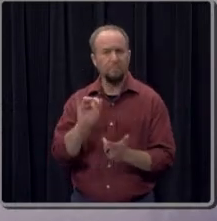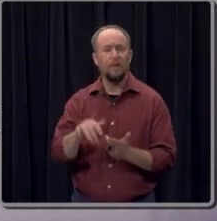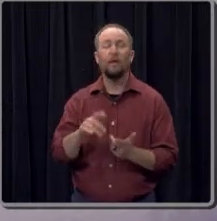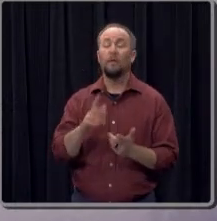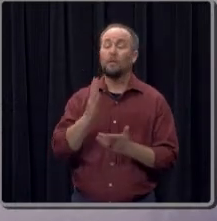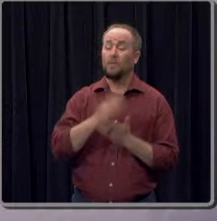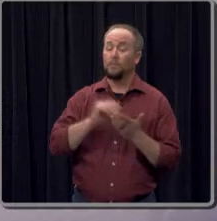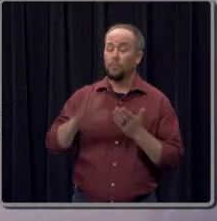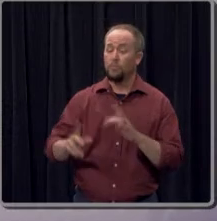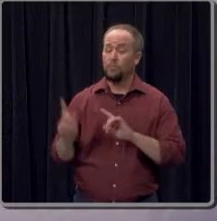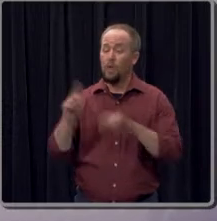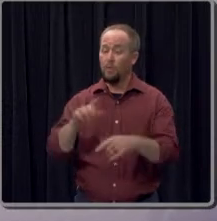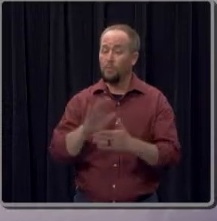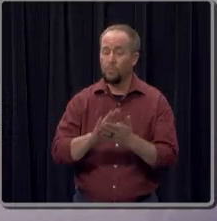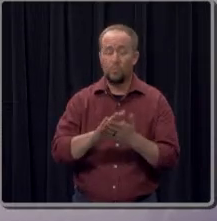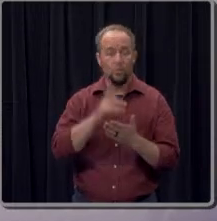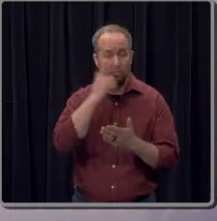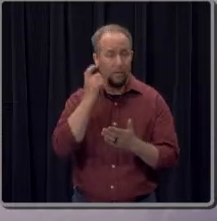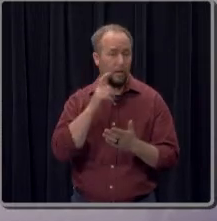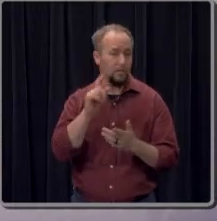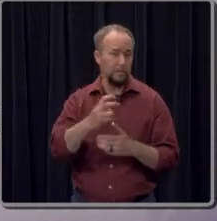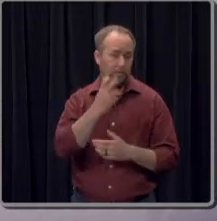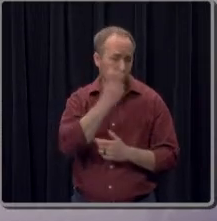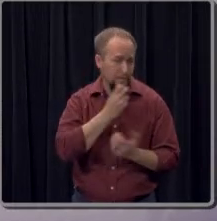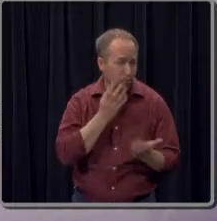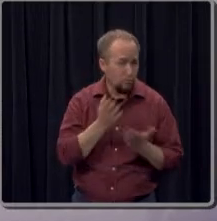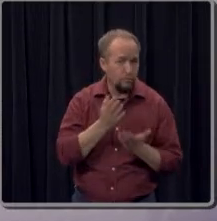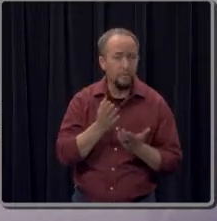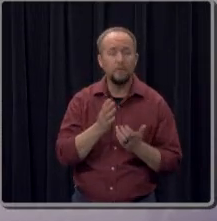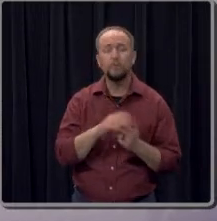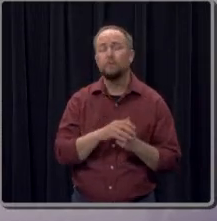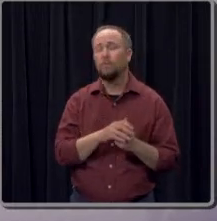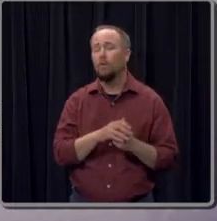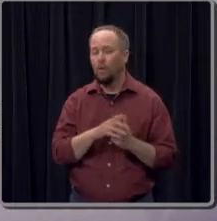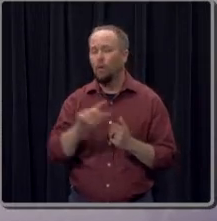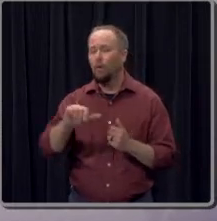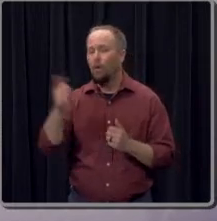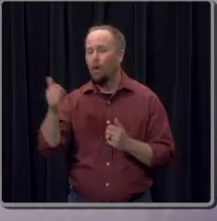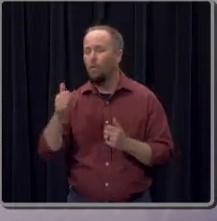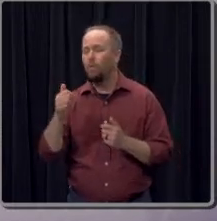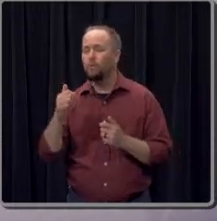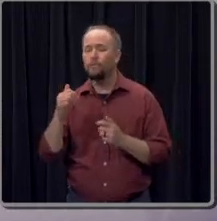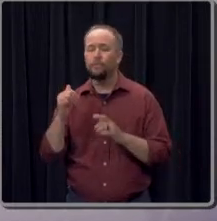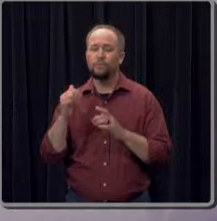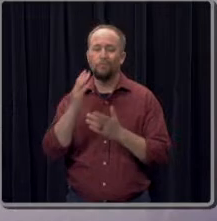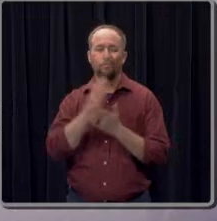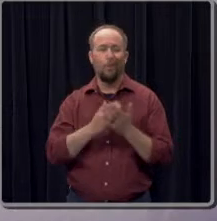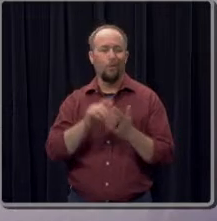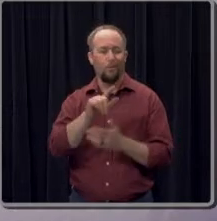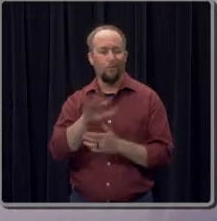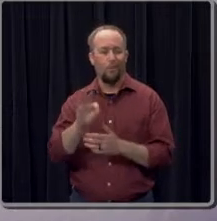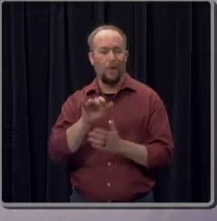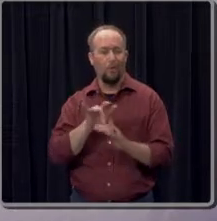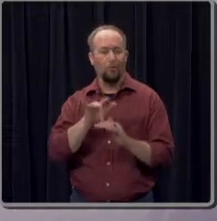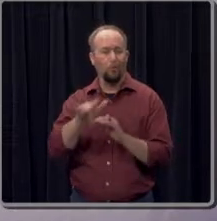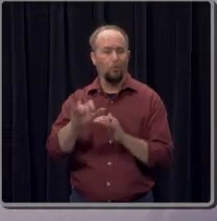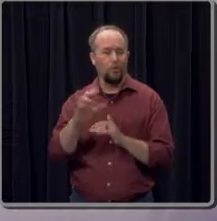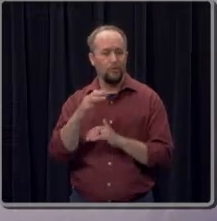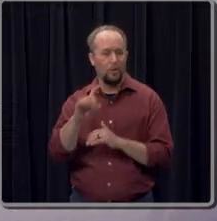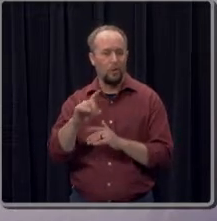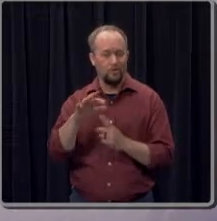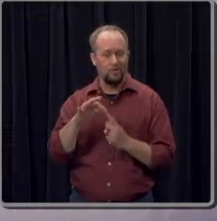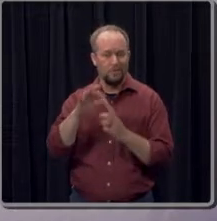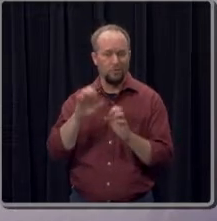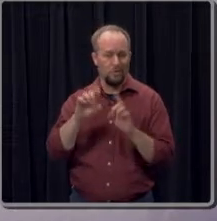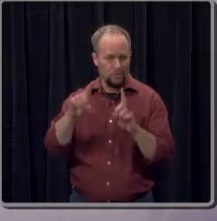to school for just early childhood speech services itinerantly. Others are part of our 29 early childhood special education